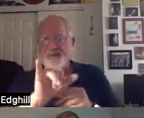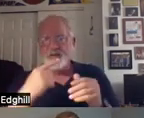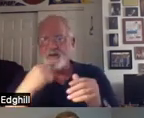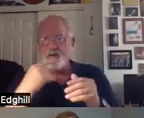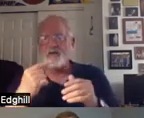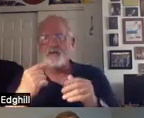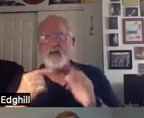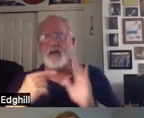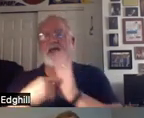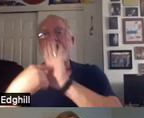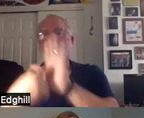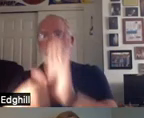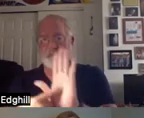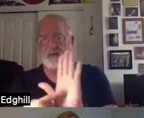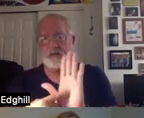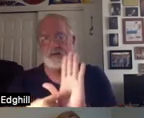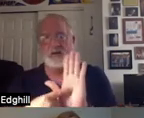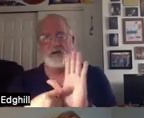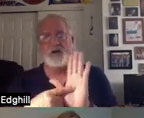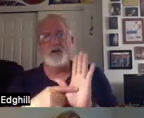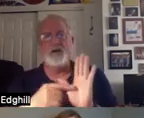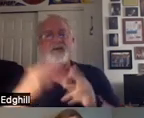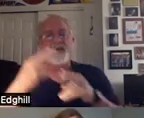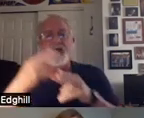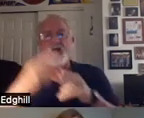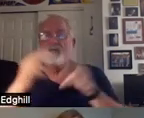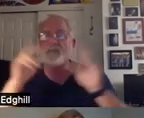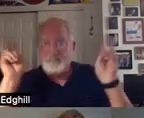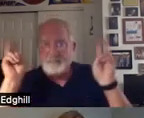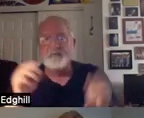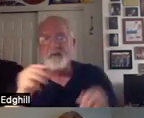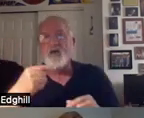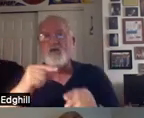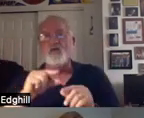So, well, first I want to talk about this that you see here on the PowerPoint, this exhibition.